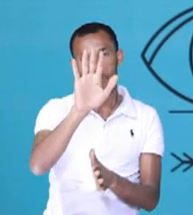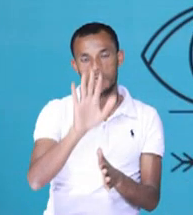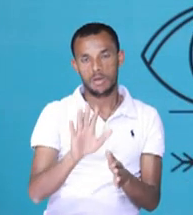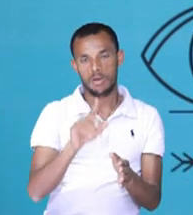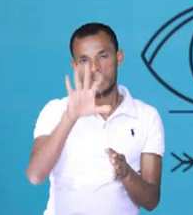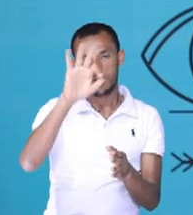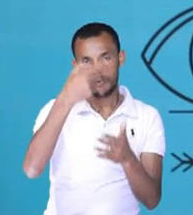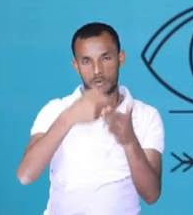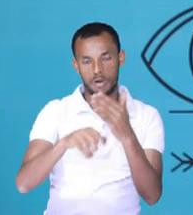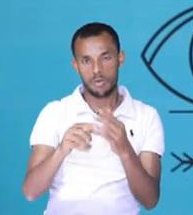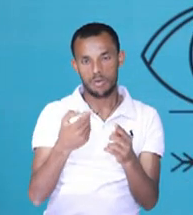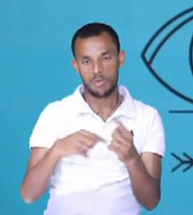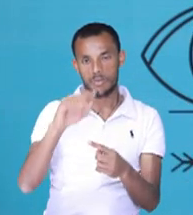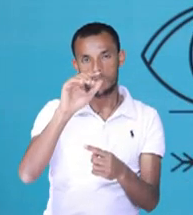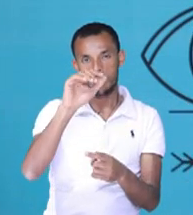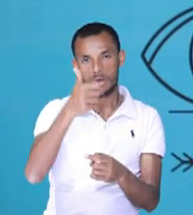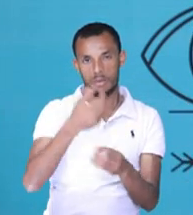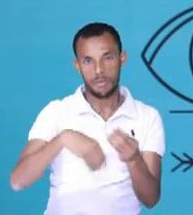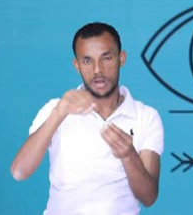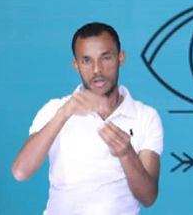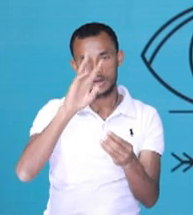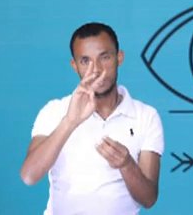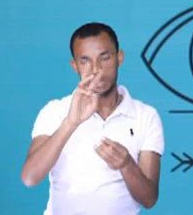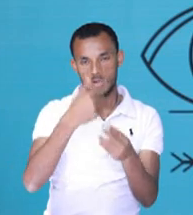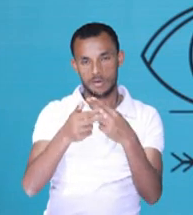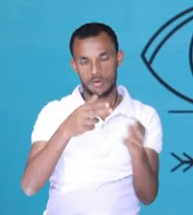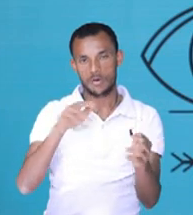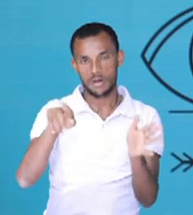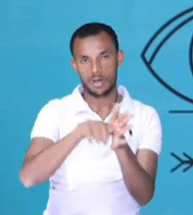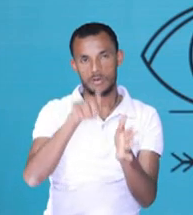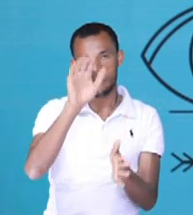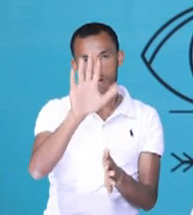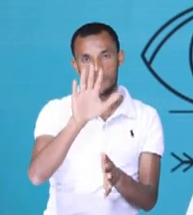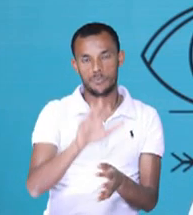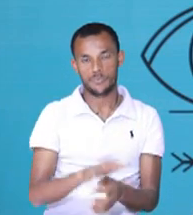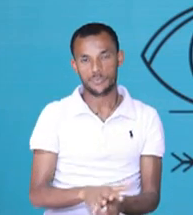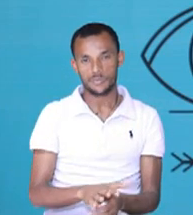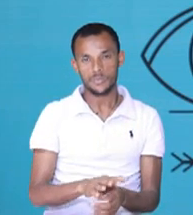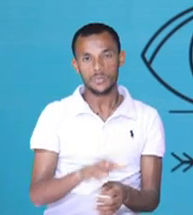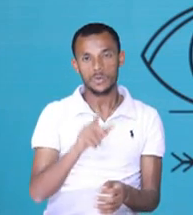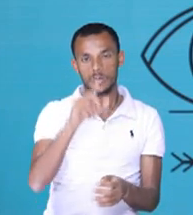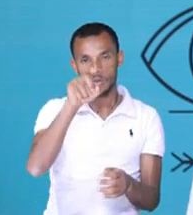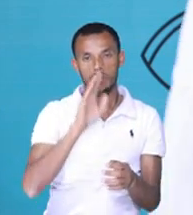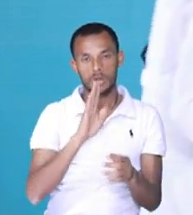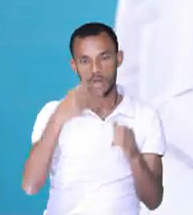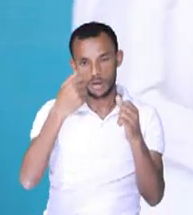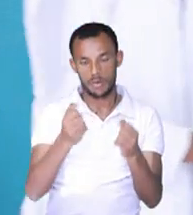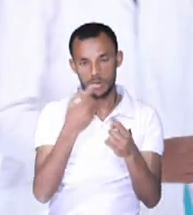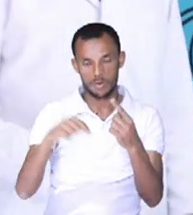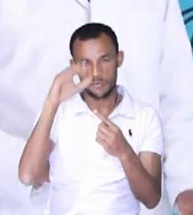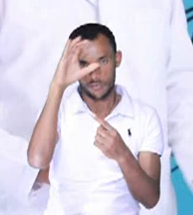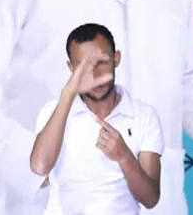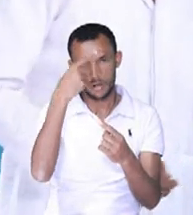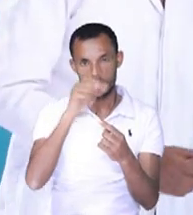So we will have a value to be 10 plus 6 multiplied by negative 5. So you should be able to